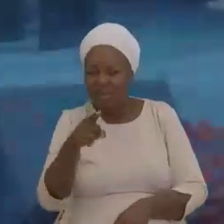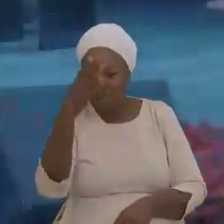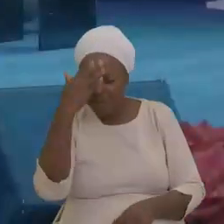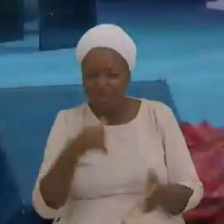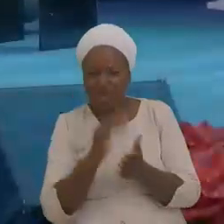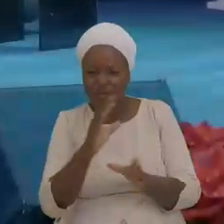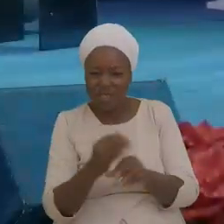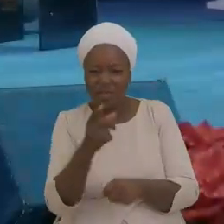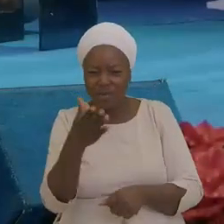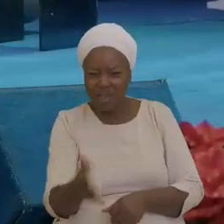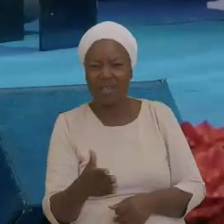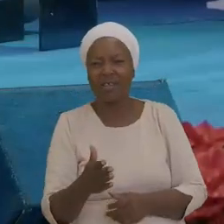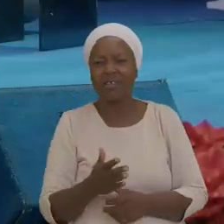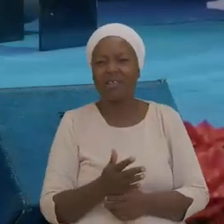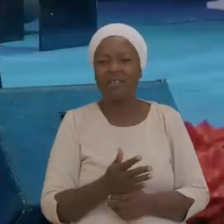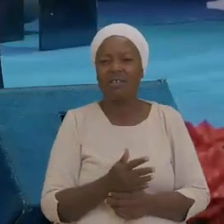there.